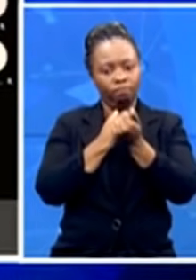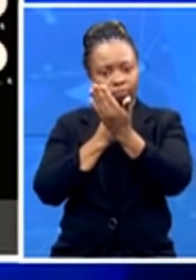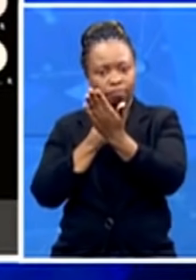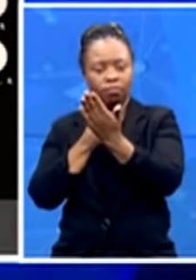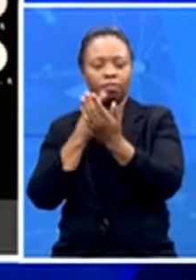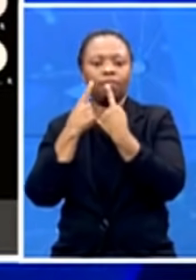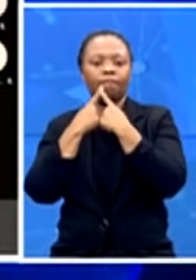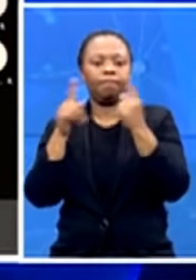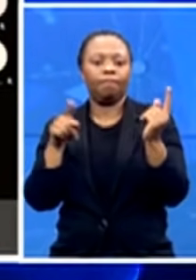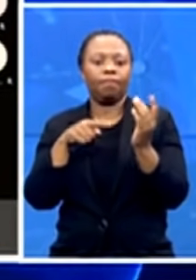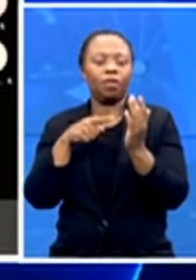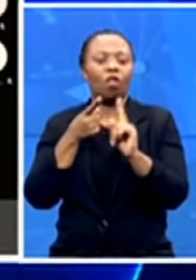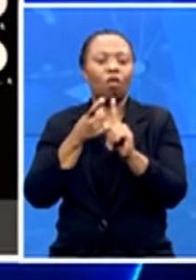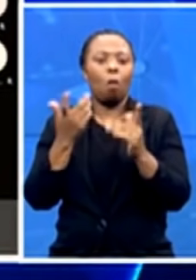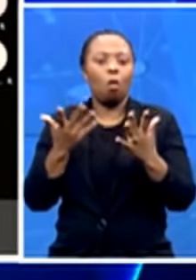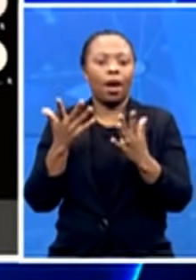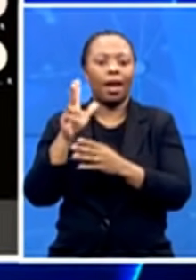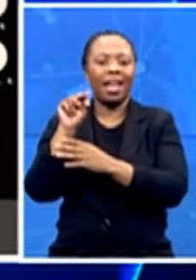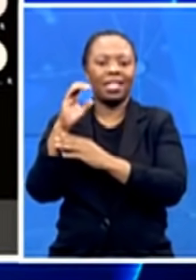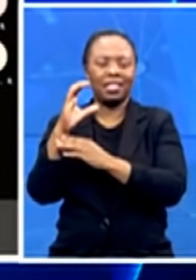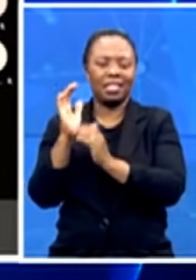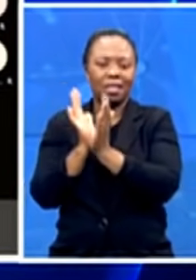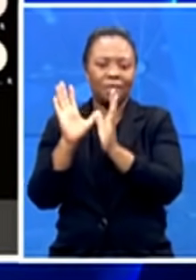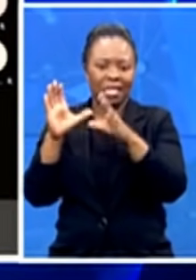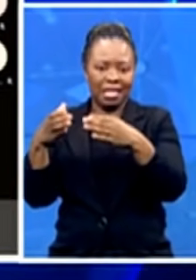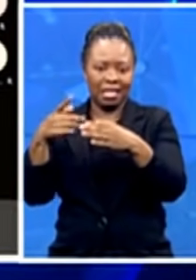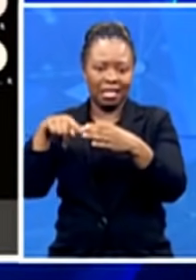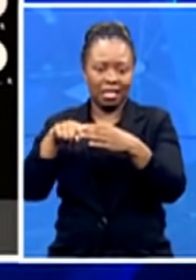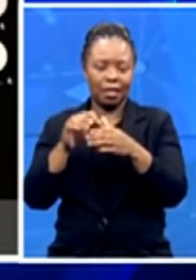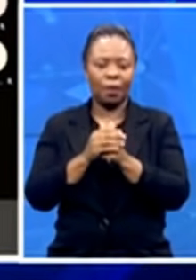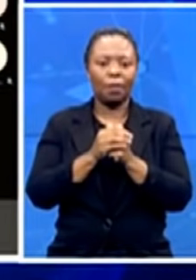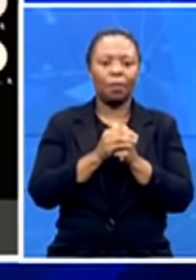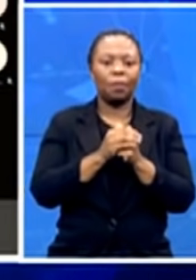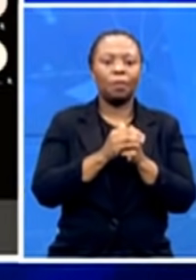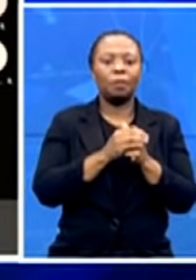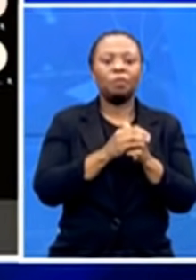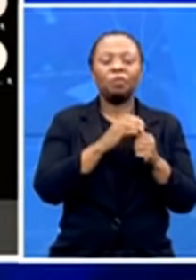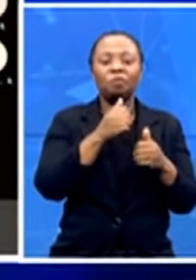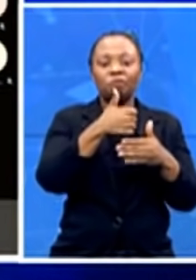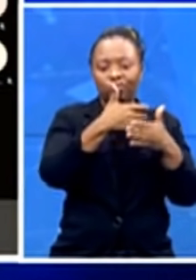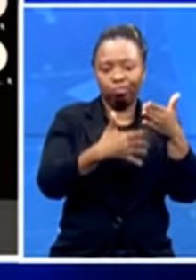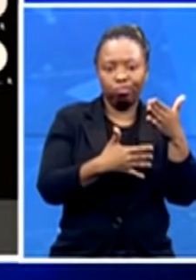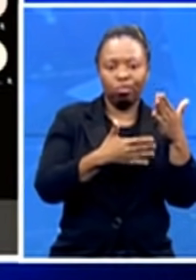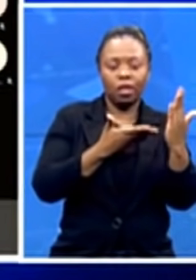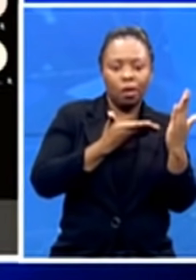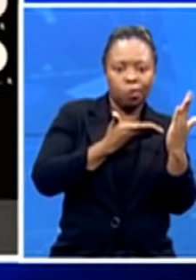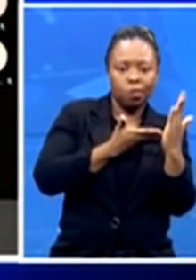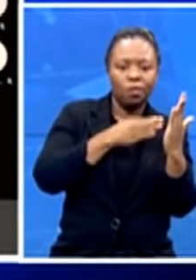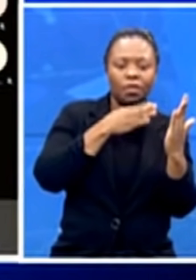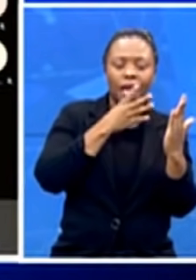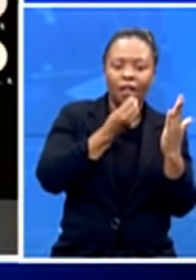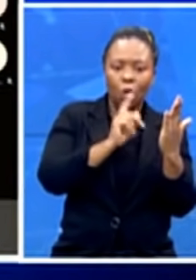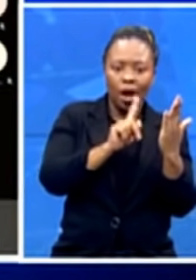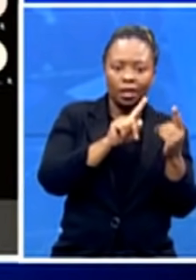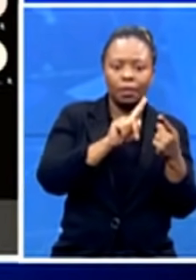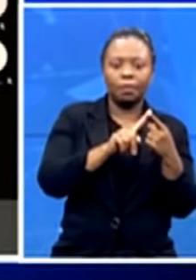and it contained, amongst other things, the following. It confirmed Mr. Magashule's suspension.